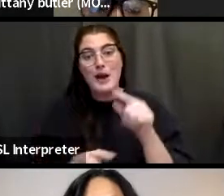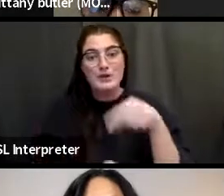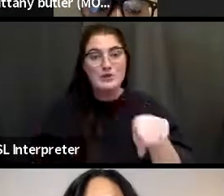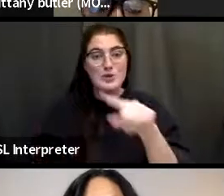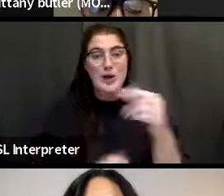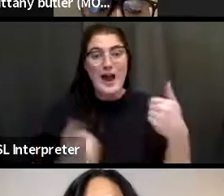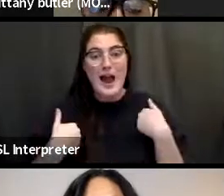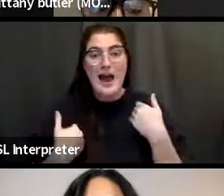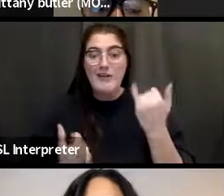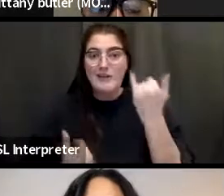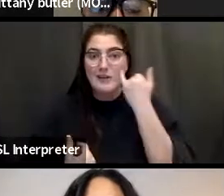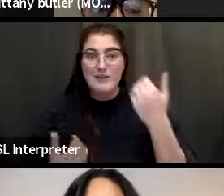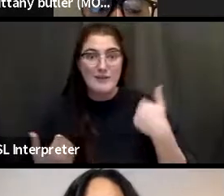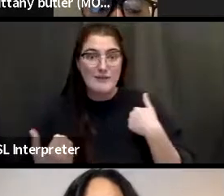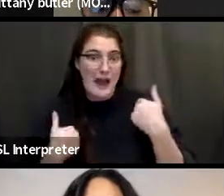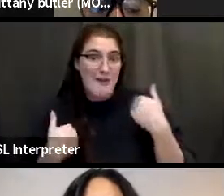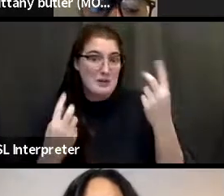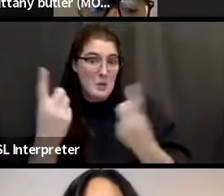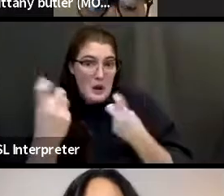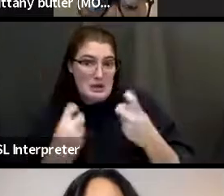any questions, I'll take them now.